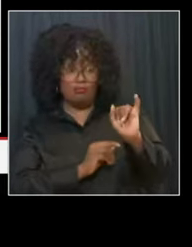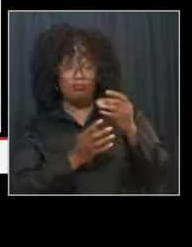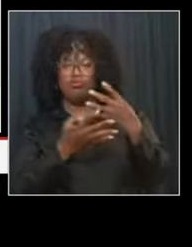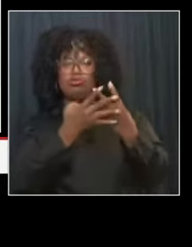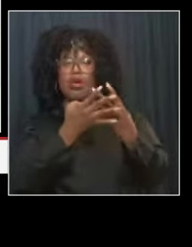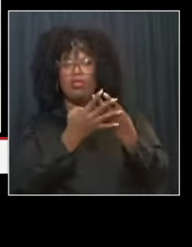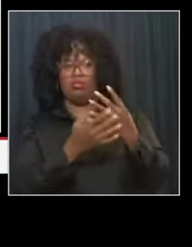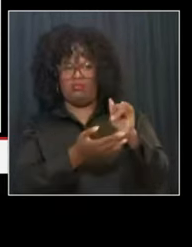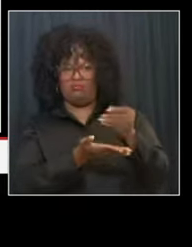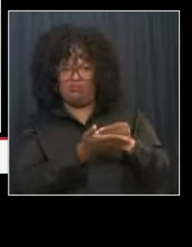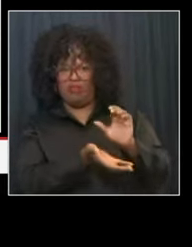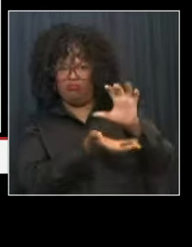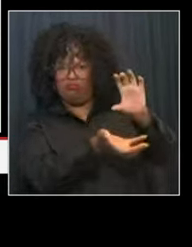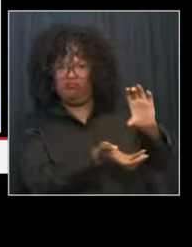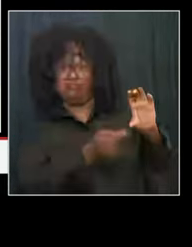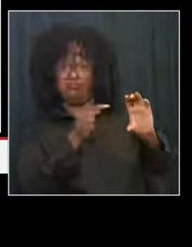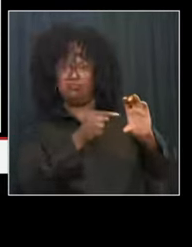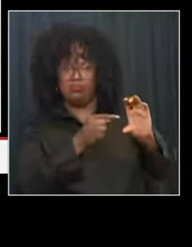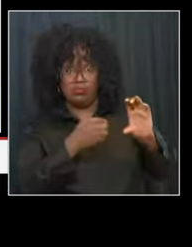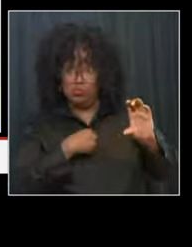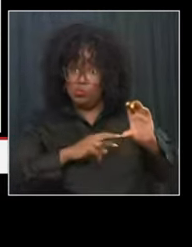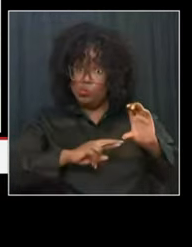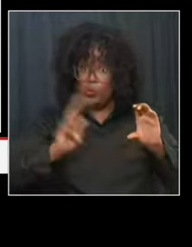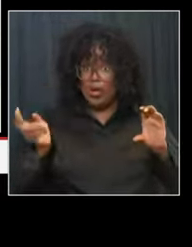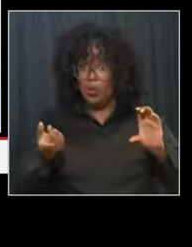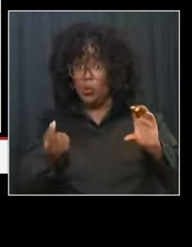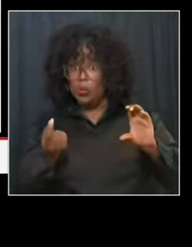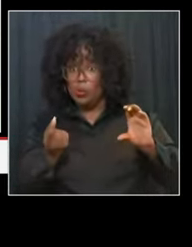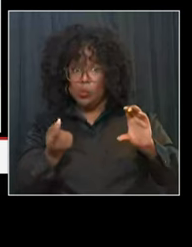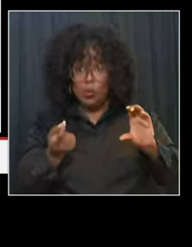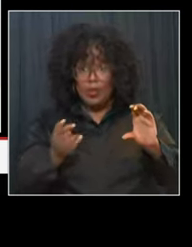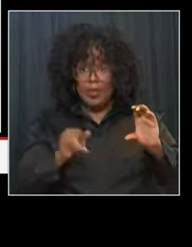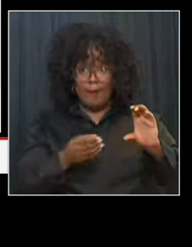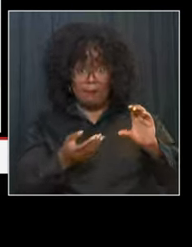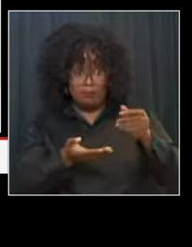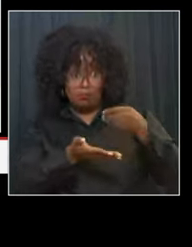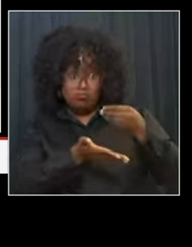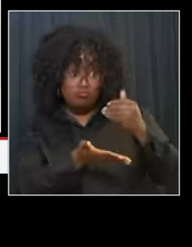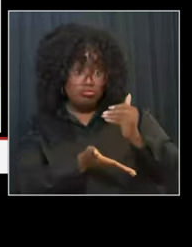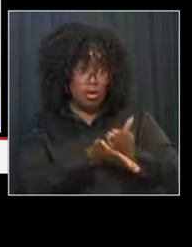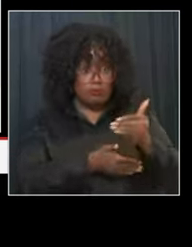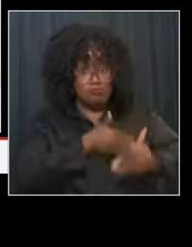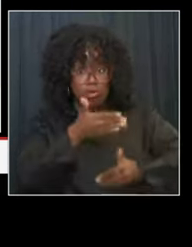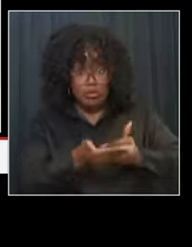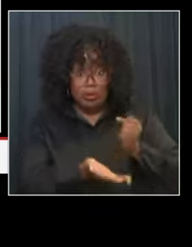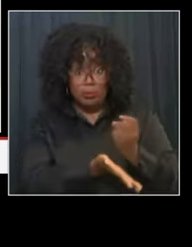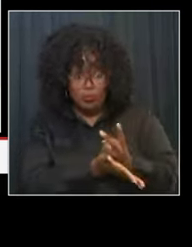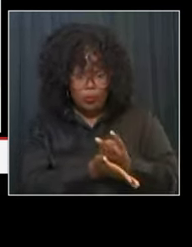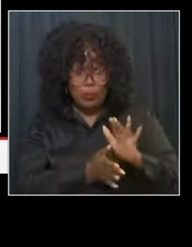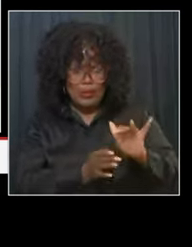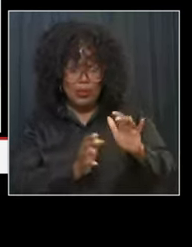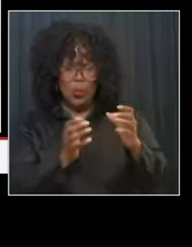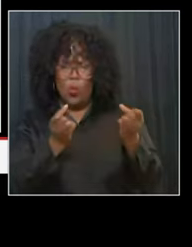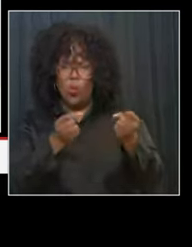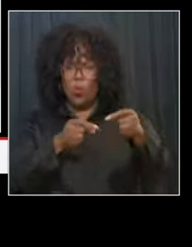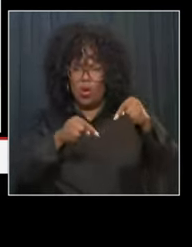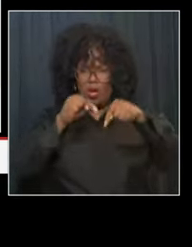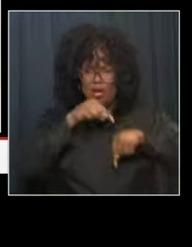or starting to wrap up, it's clear to be able to build a jail of the size and quality needed, it probably involves $1.4